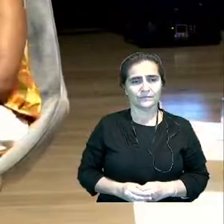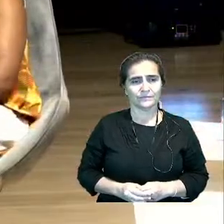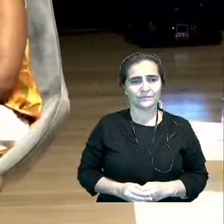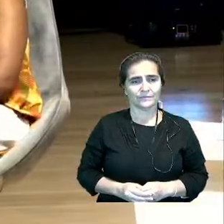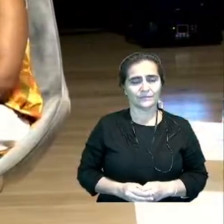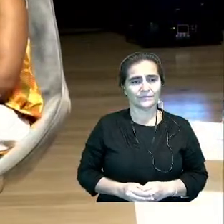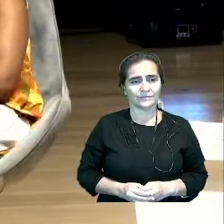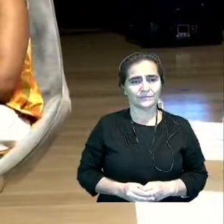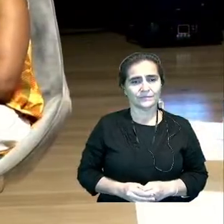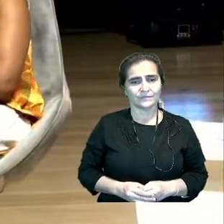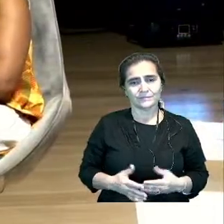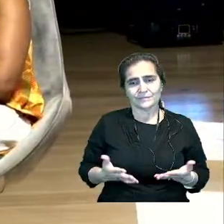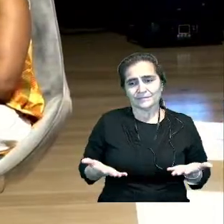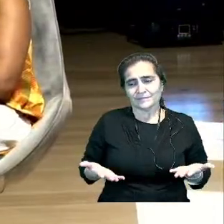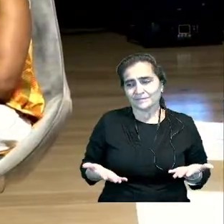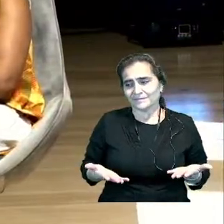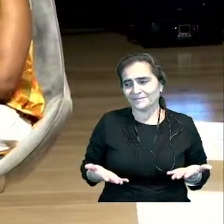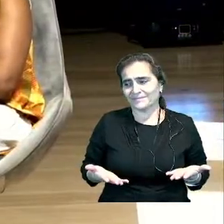Spanish.